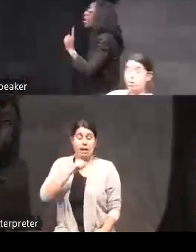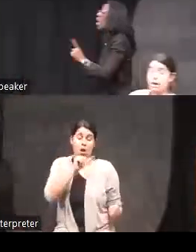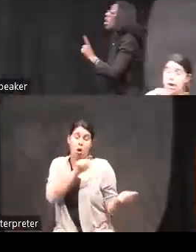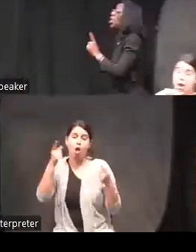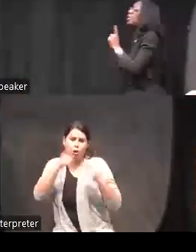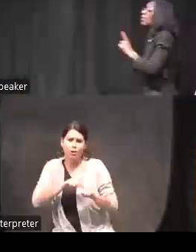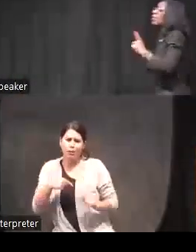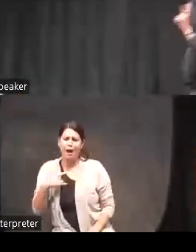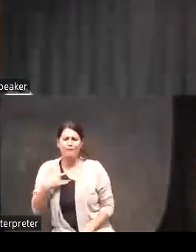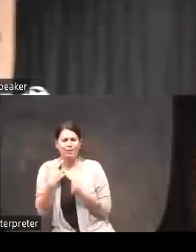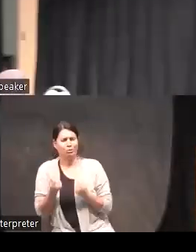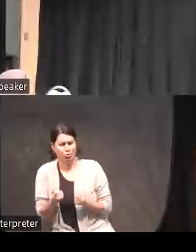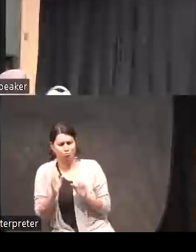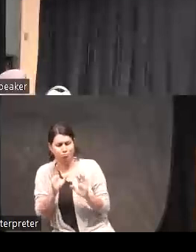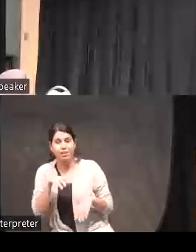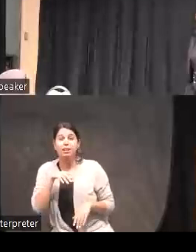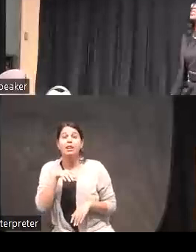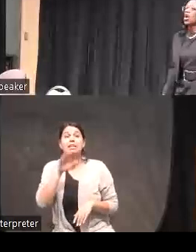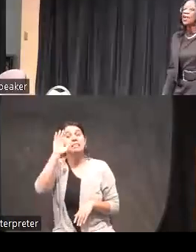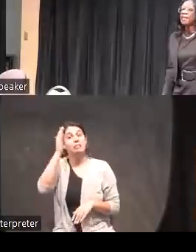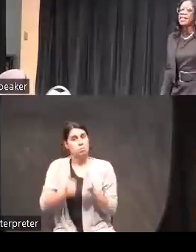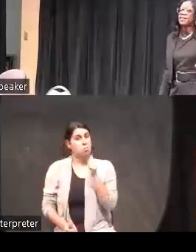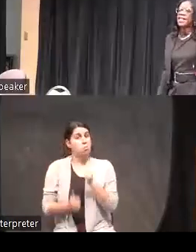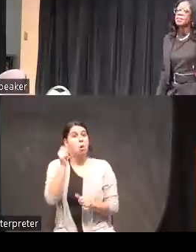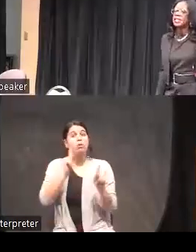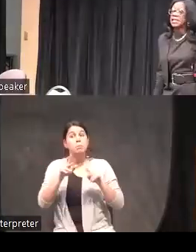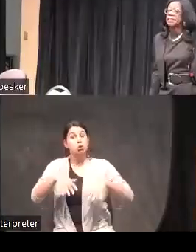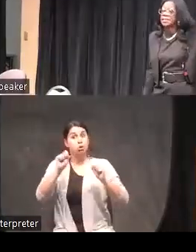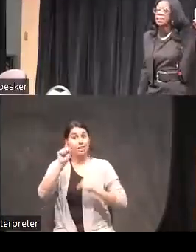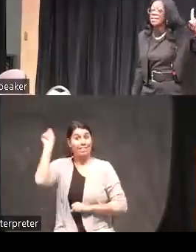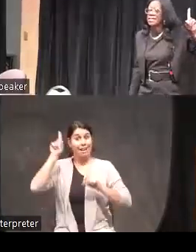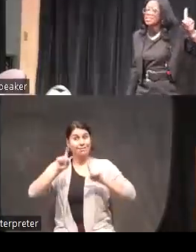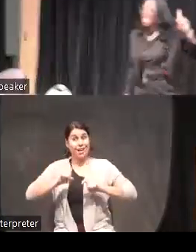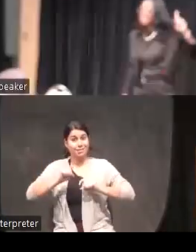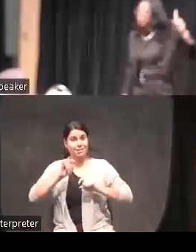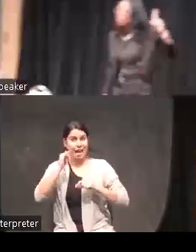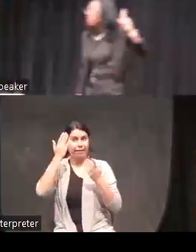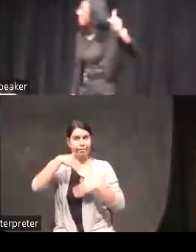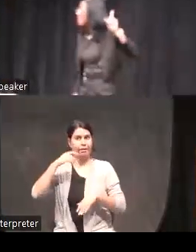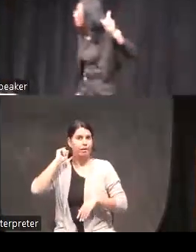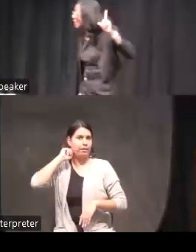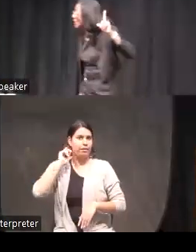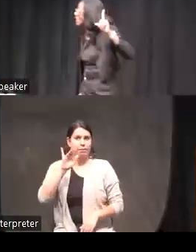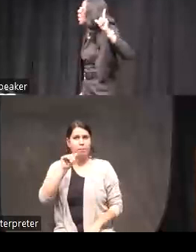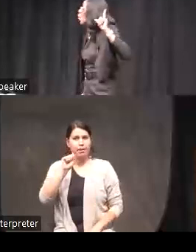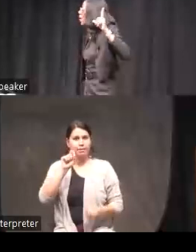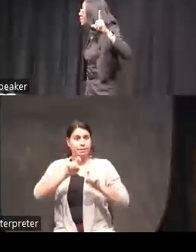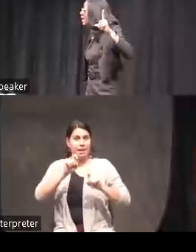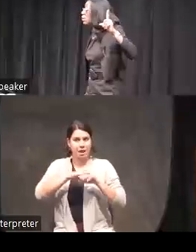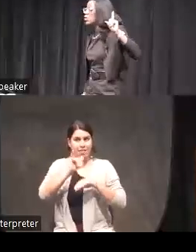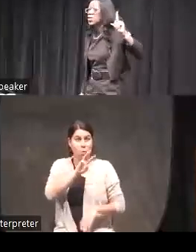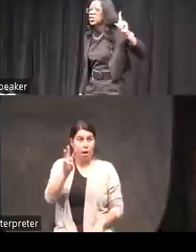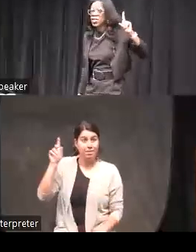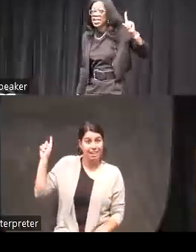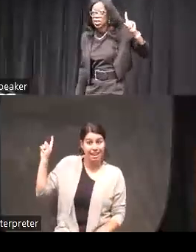not all in agreement that the fact that the majority of people that have taken the implicit bias test at the Project Implicit website,